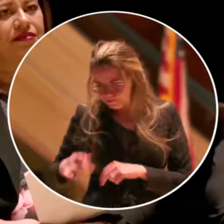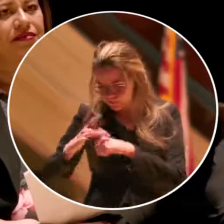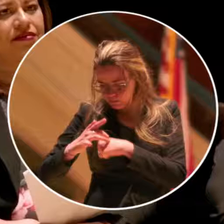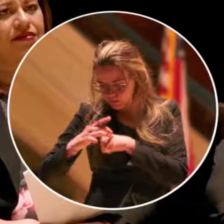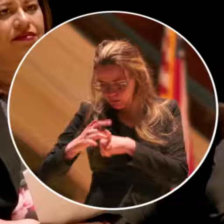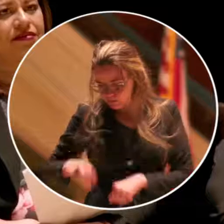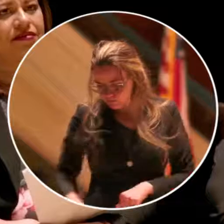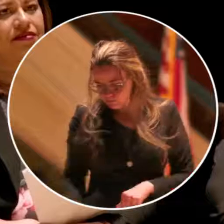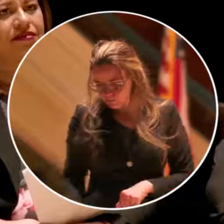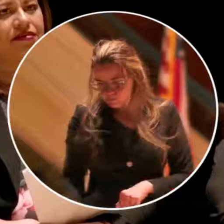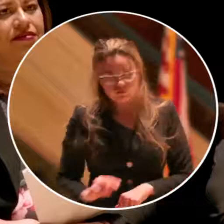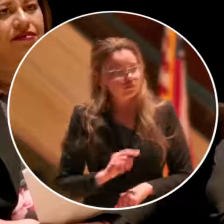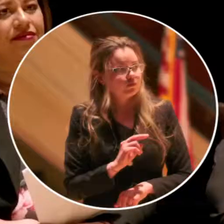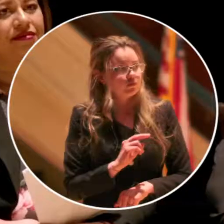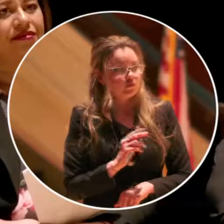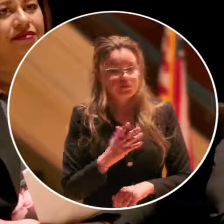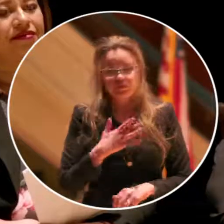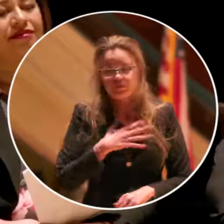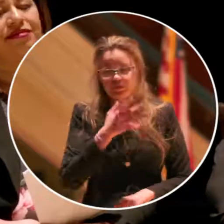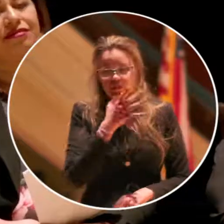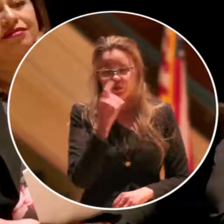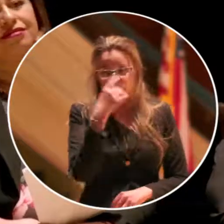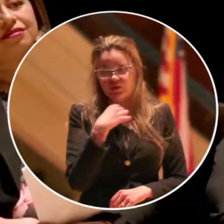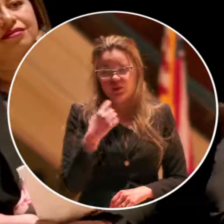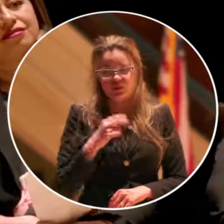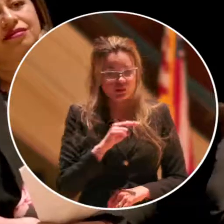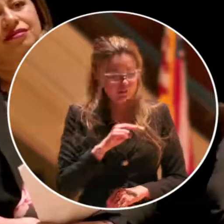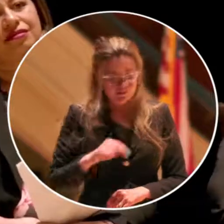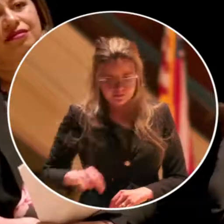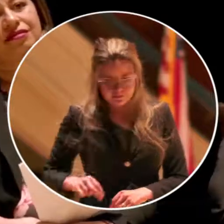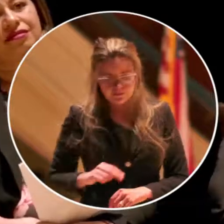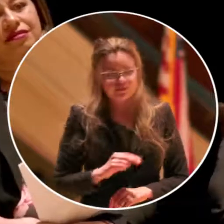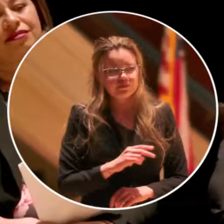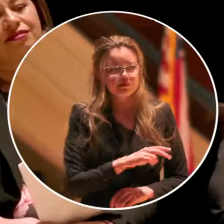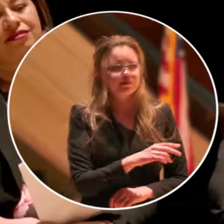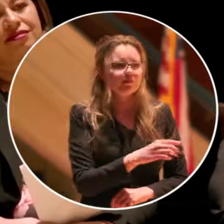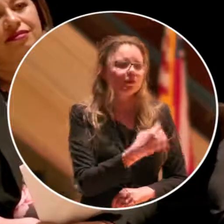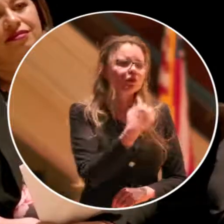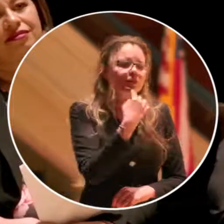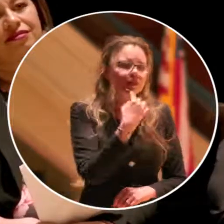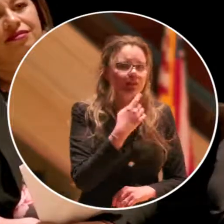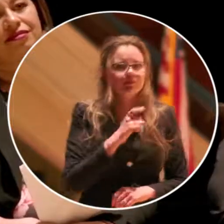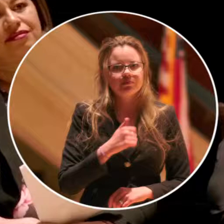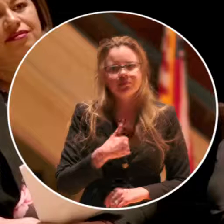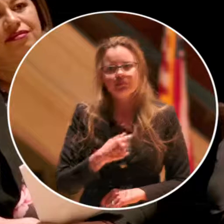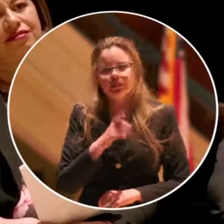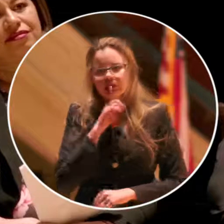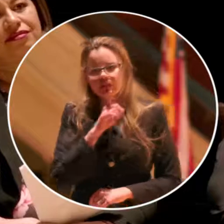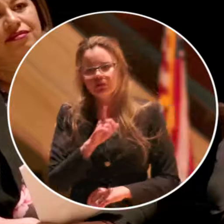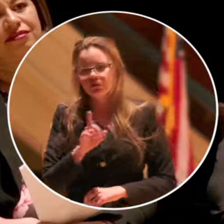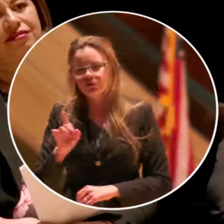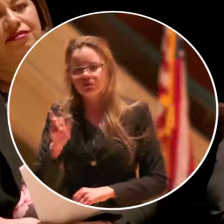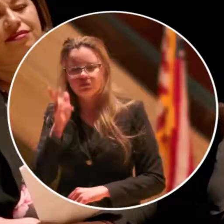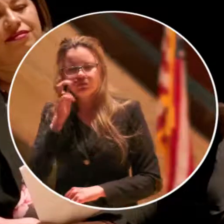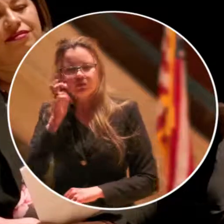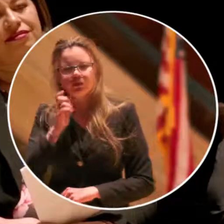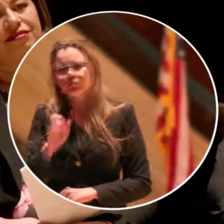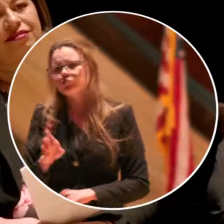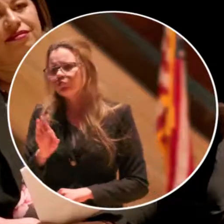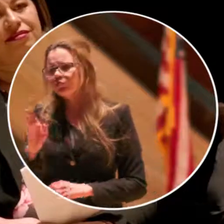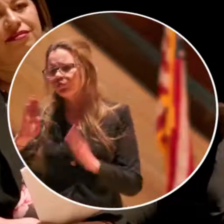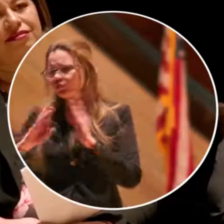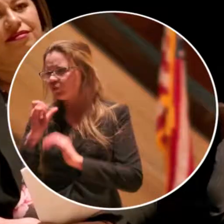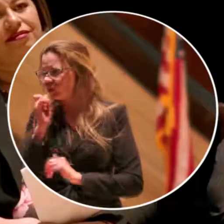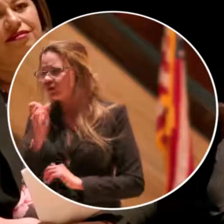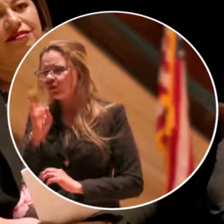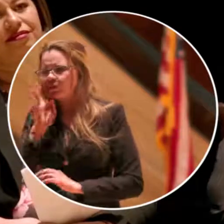wasn't watching my mother's face. This time, she said what I needed to hear. "Don't worry, it'll heal." As